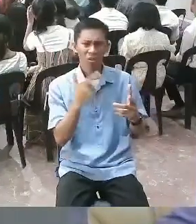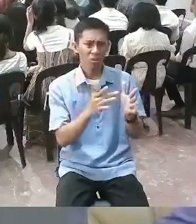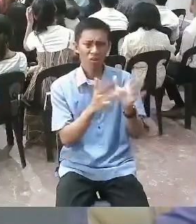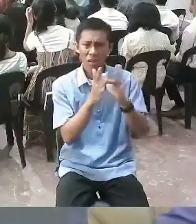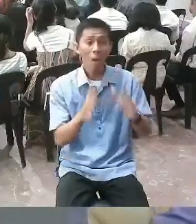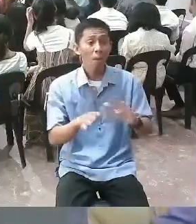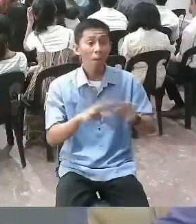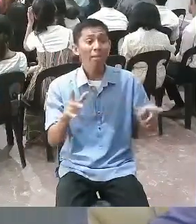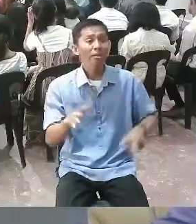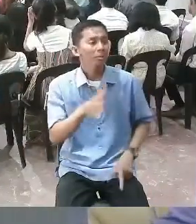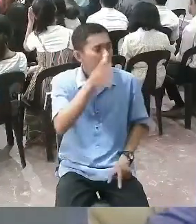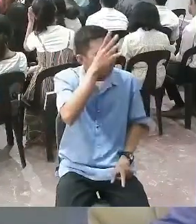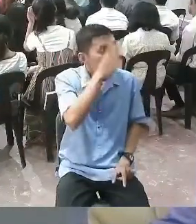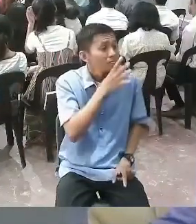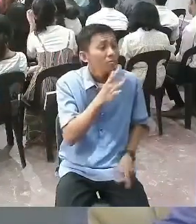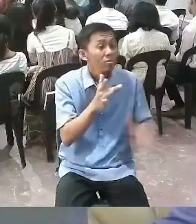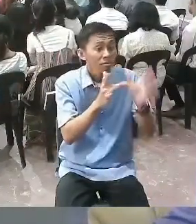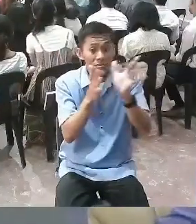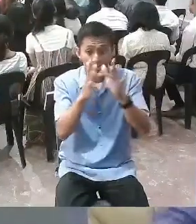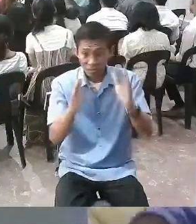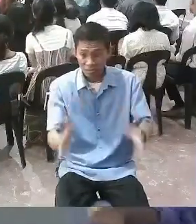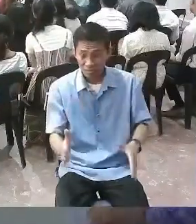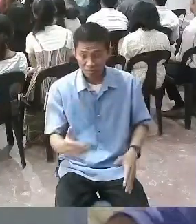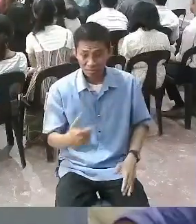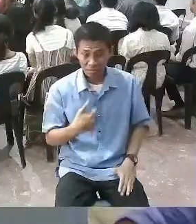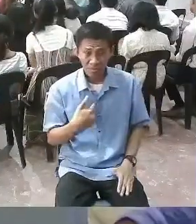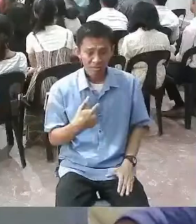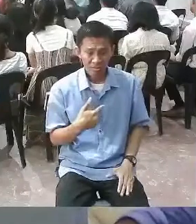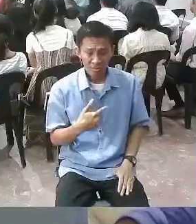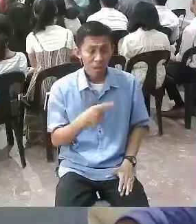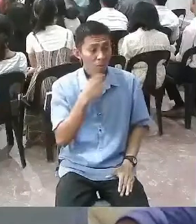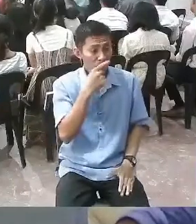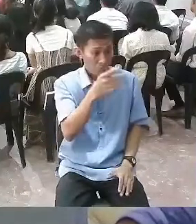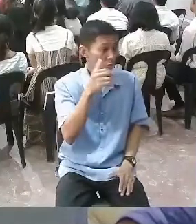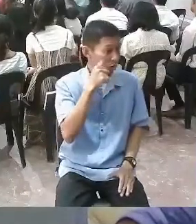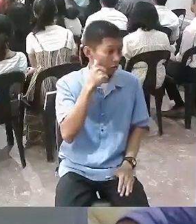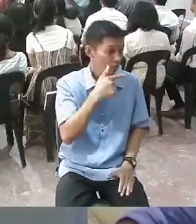are Christians. And then she said this.